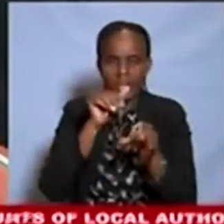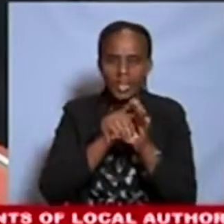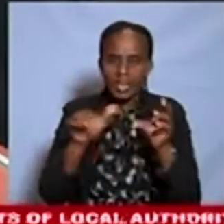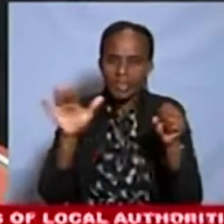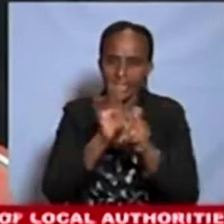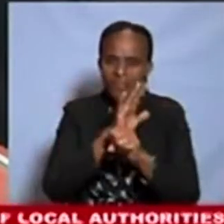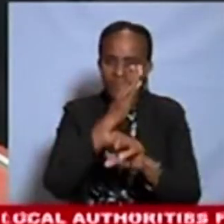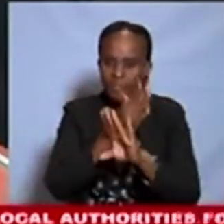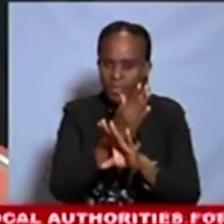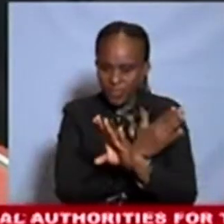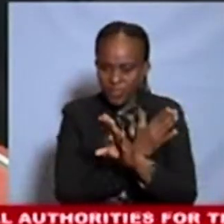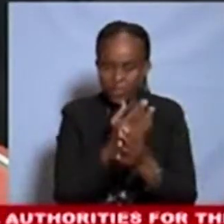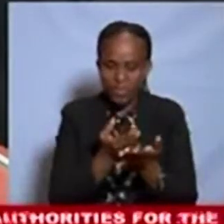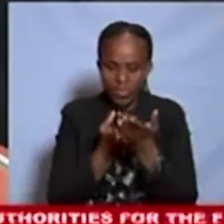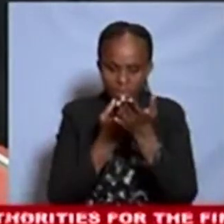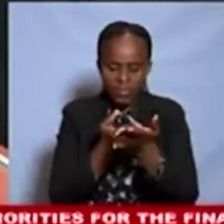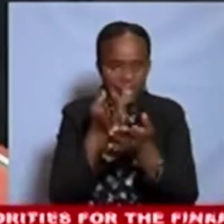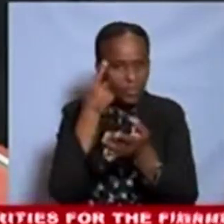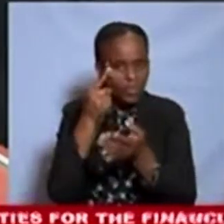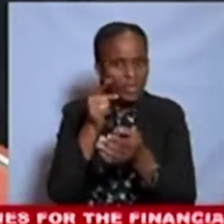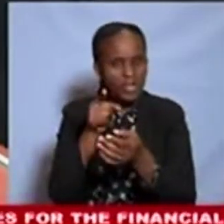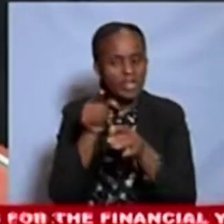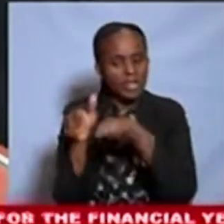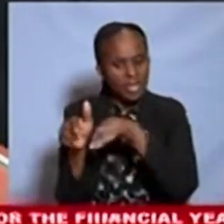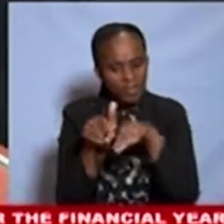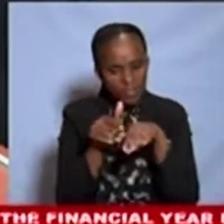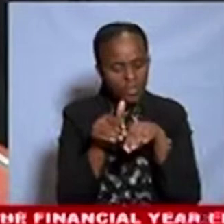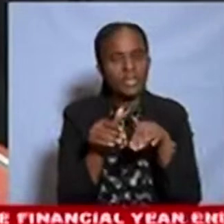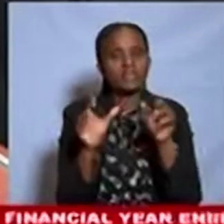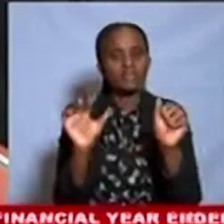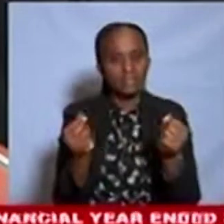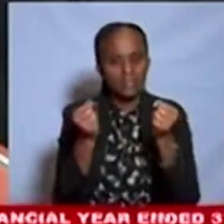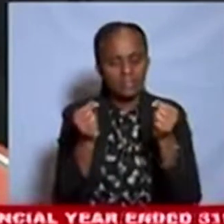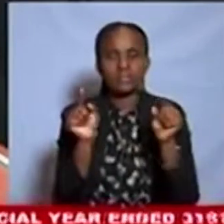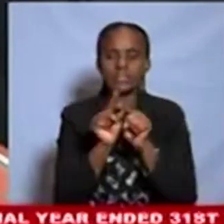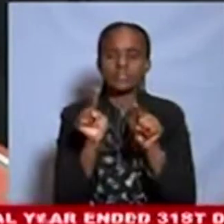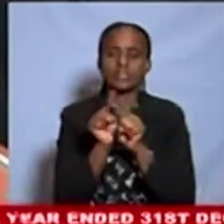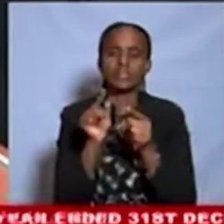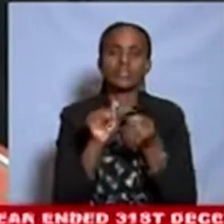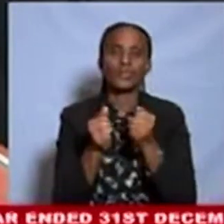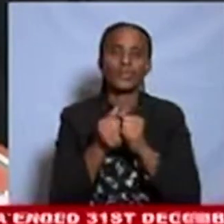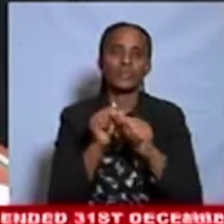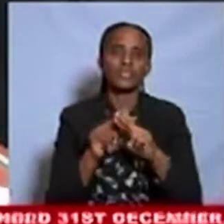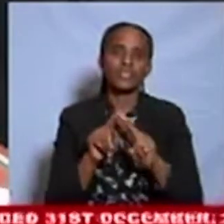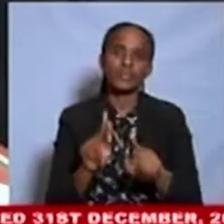before being recommended for offer to avoid repetition of the same vice, Chair.